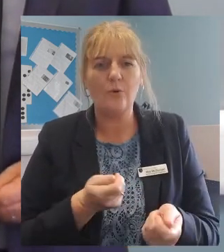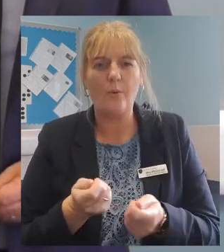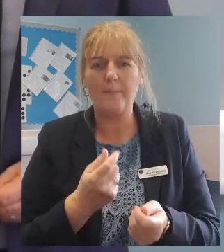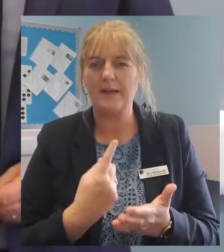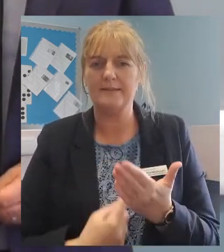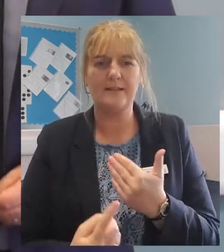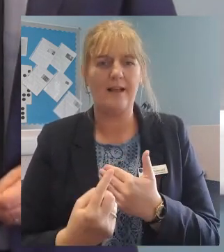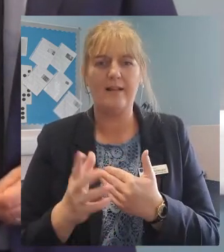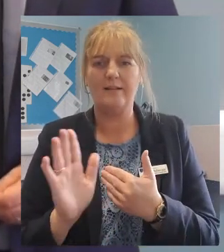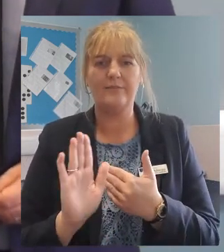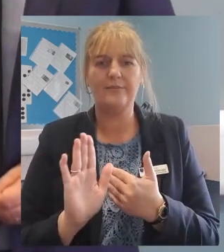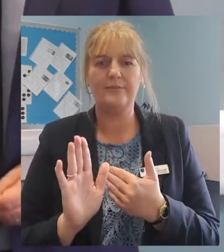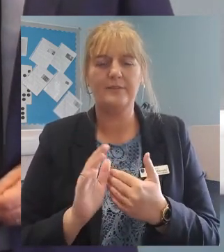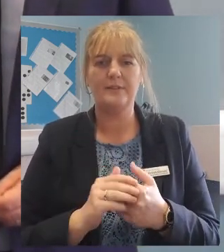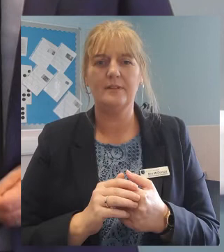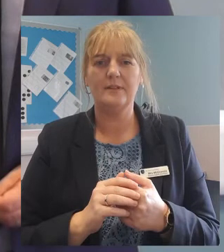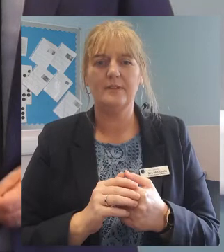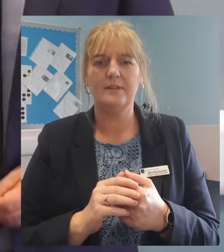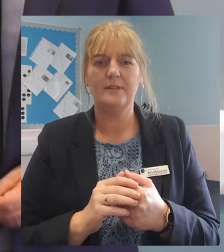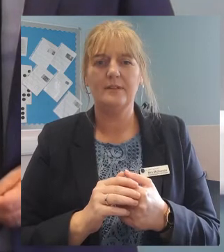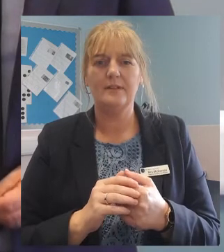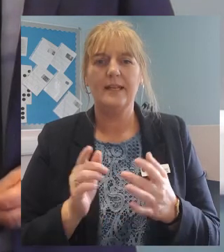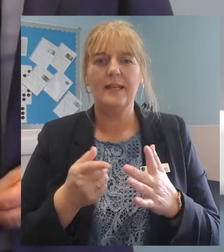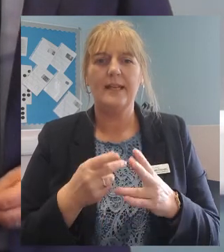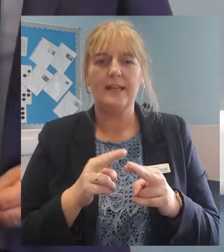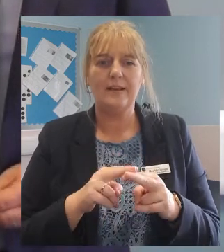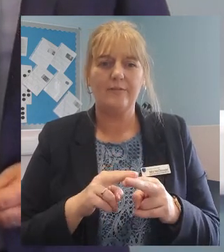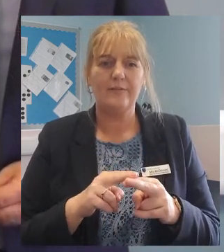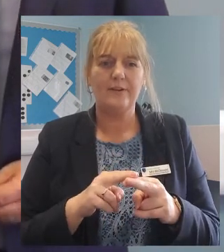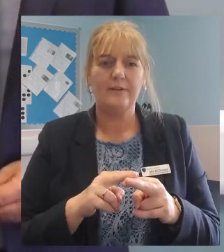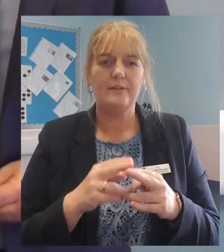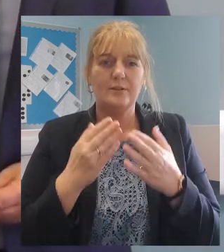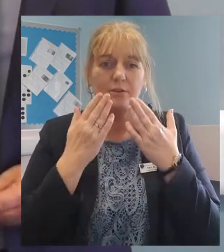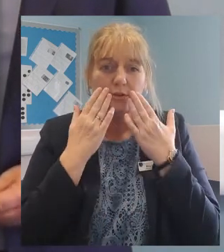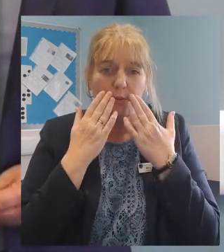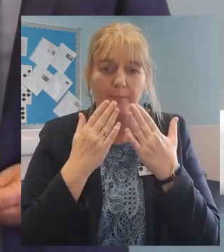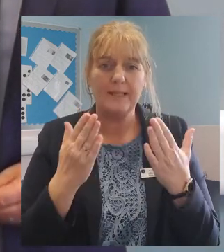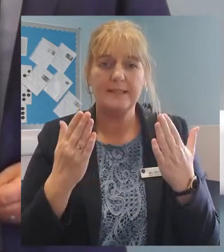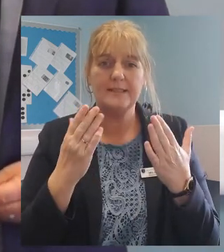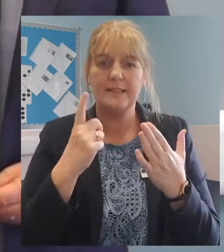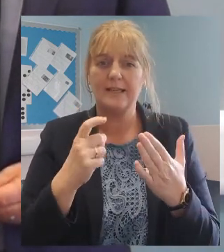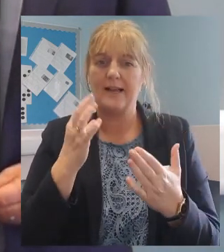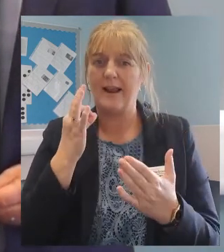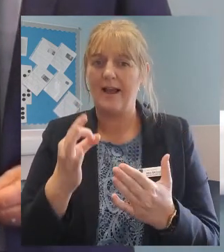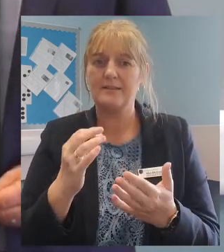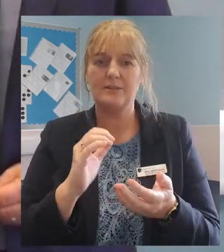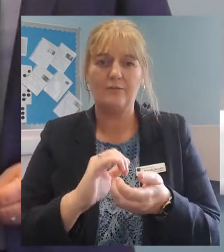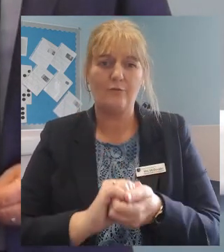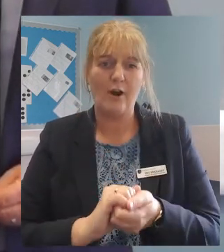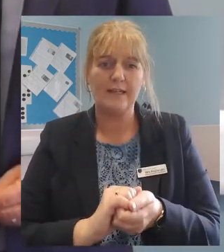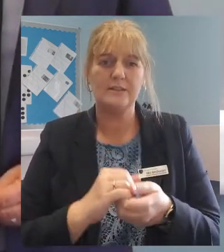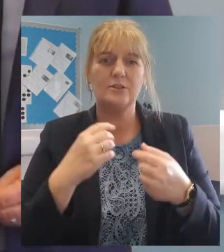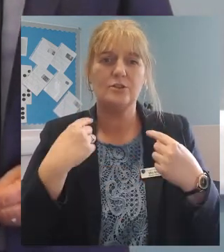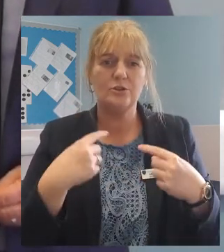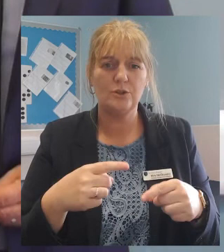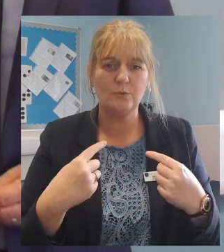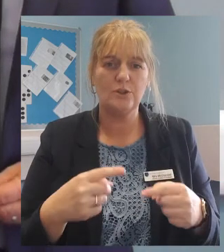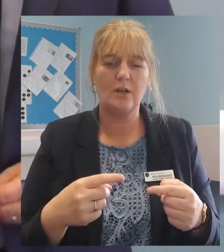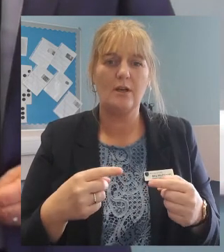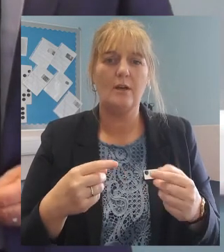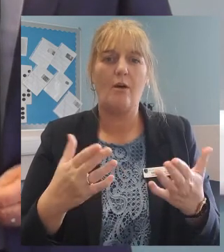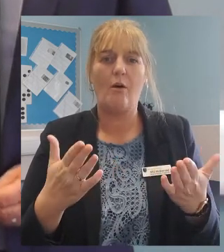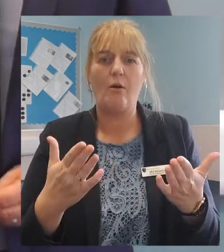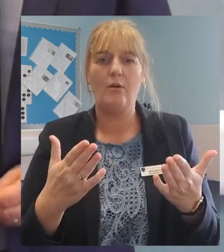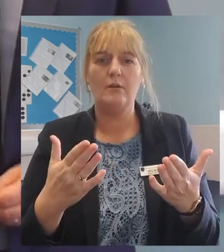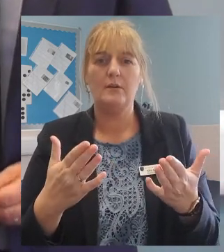that we have to do it all by ourselves. Instead, in humility, we can reach out to our friends, our tutor,